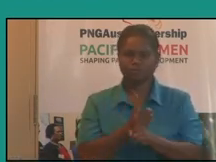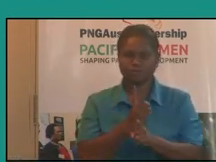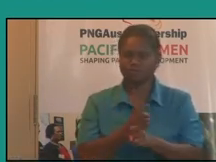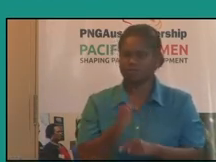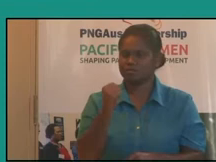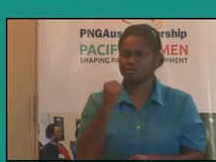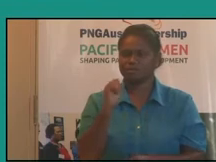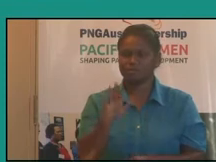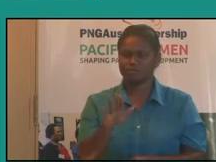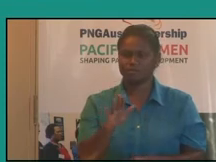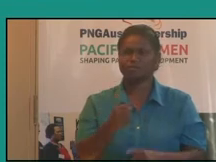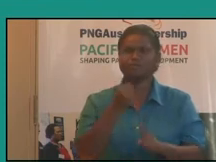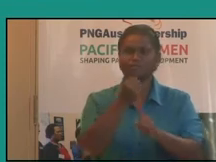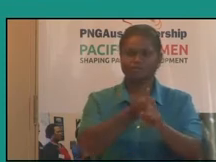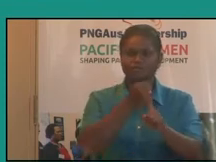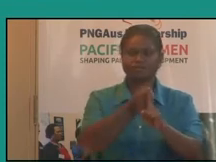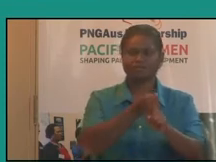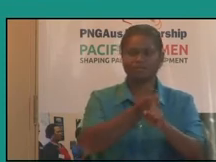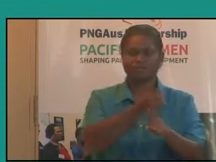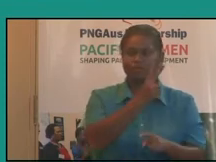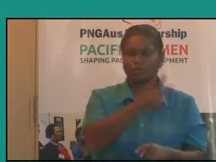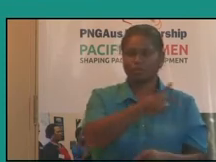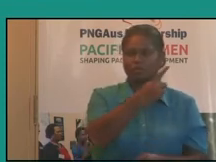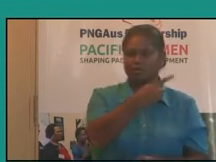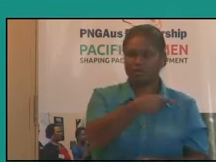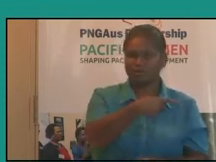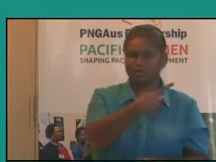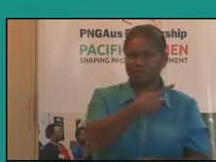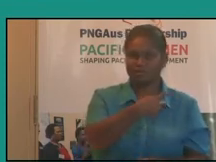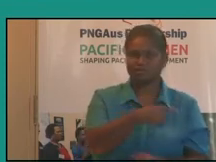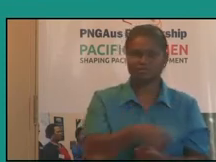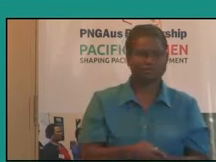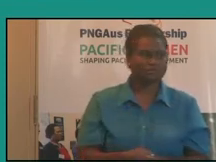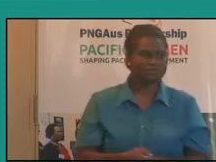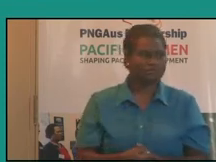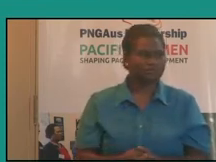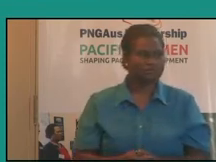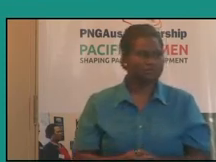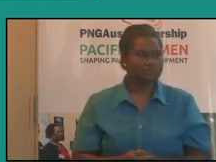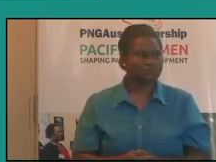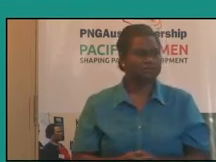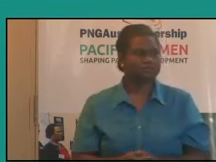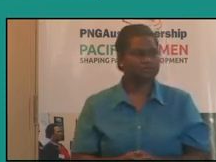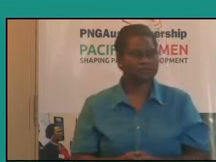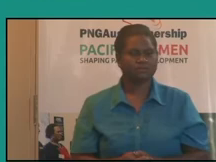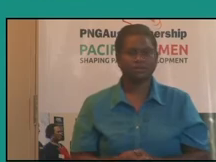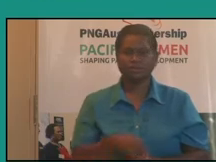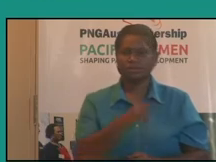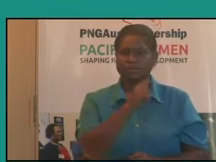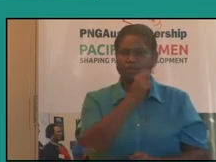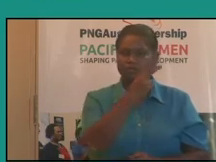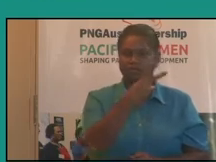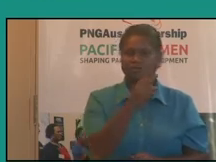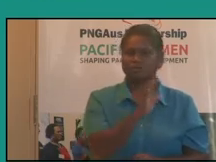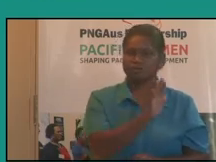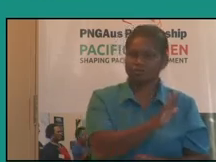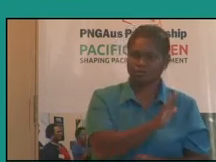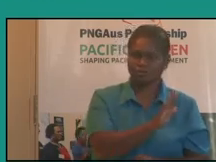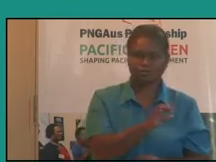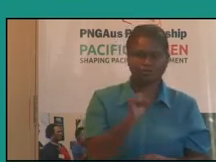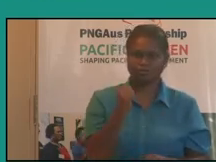from 2011 and 12 and 13, where did we stop? Where did we had a recess until now that we are talking about these kind of